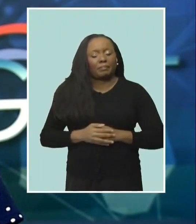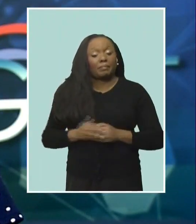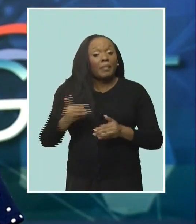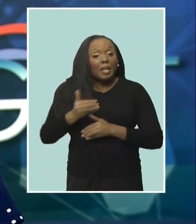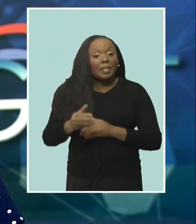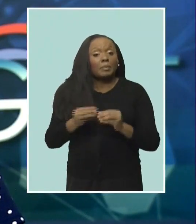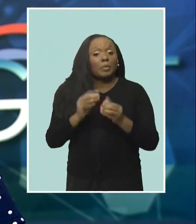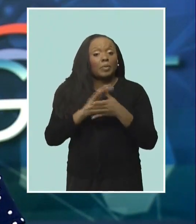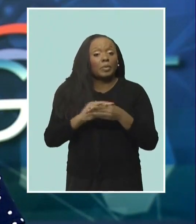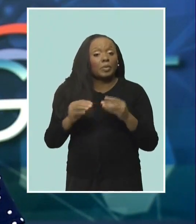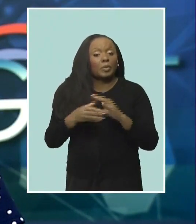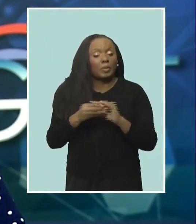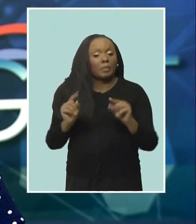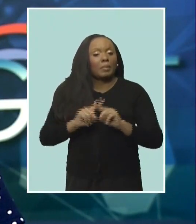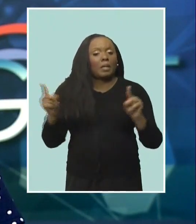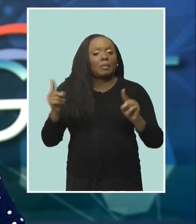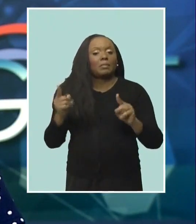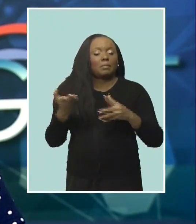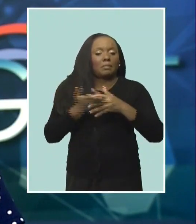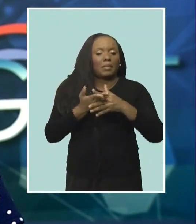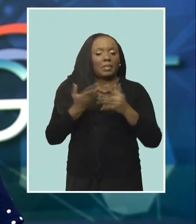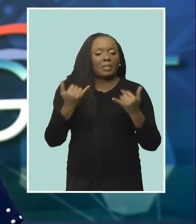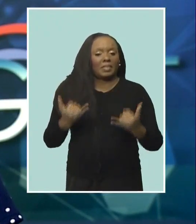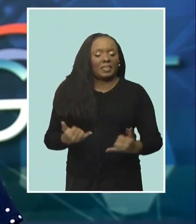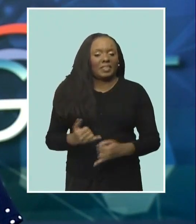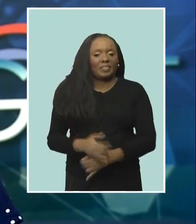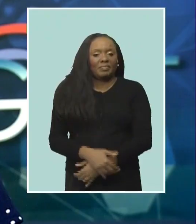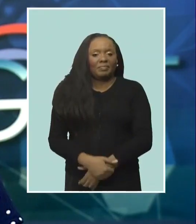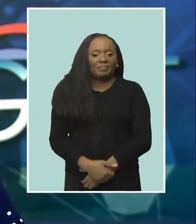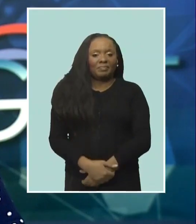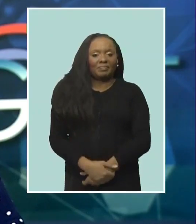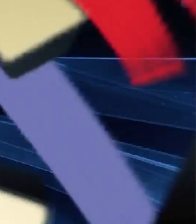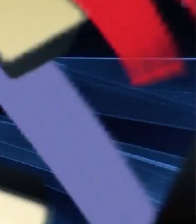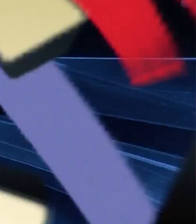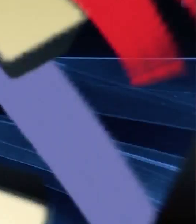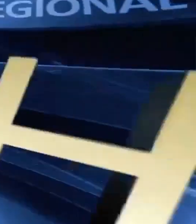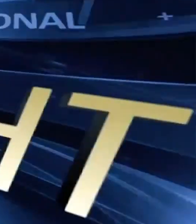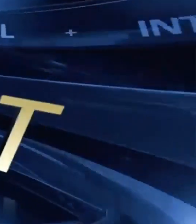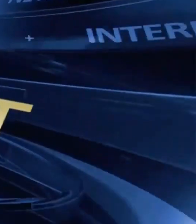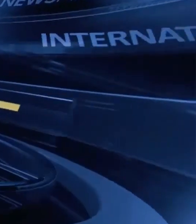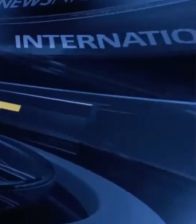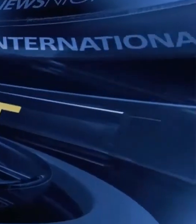in the Community, we'll tell you about the plan for regathering.